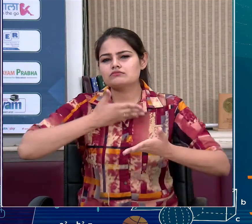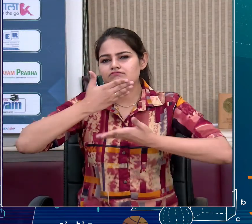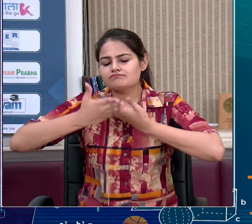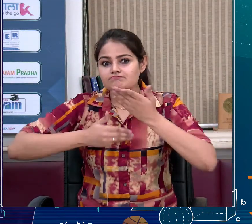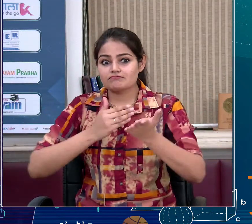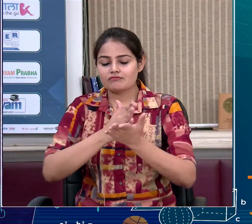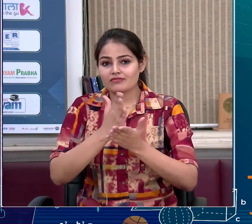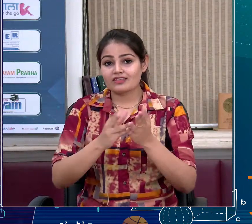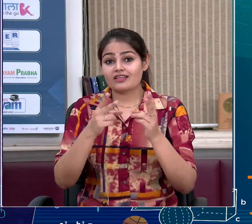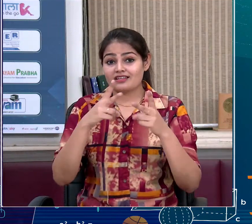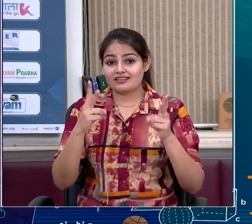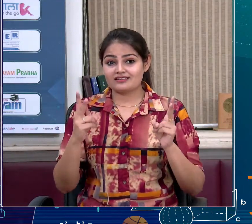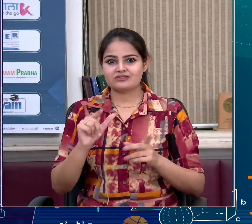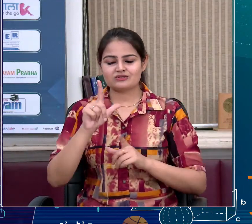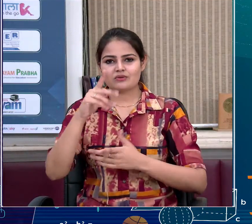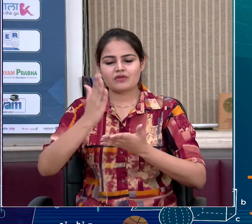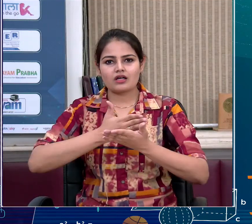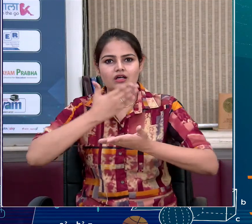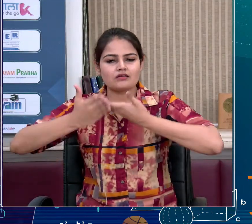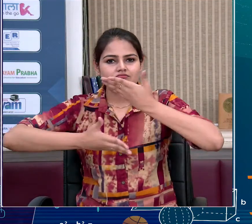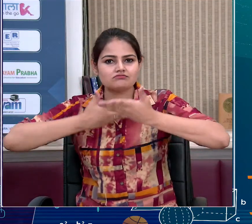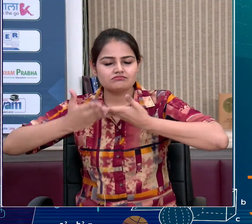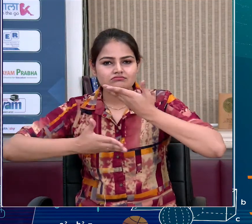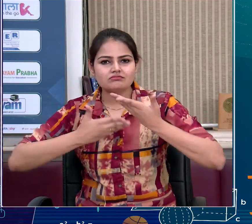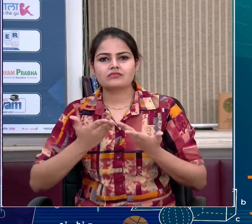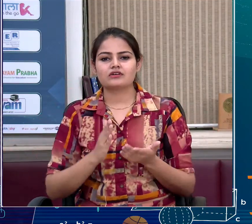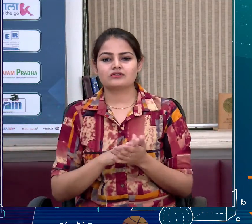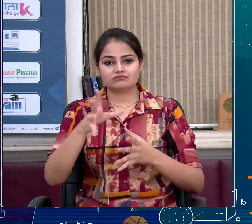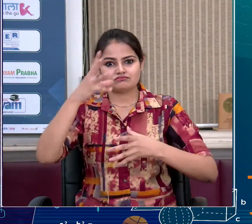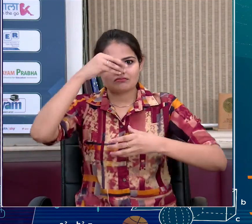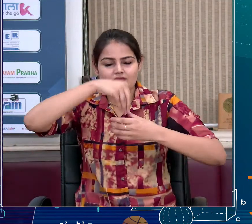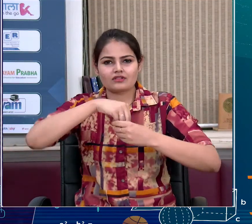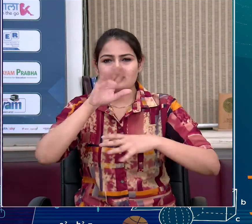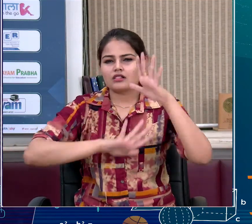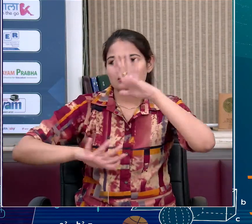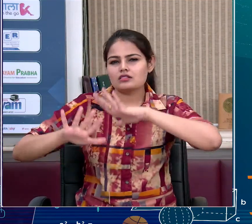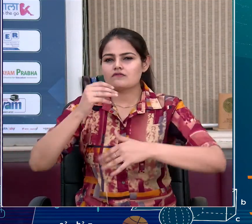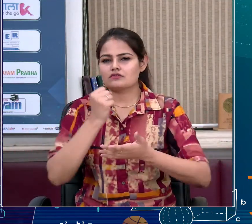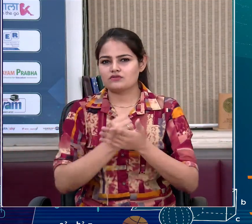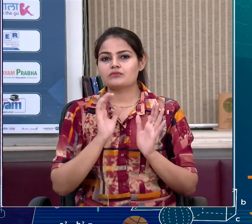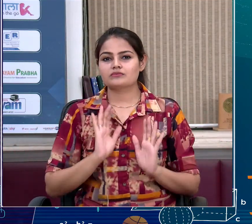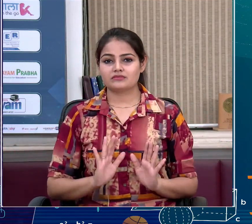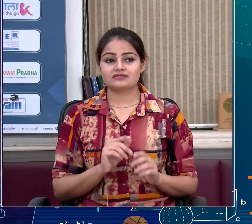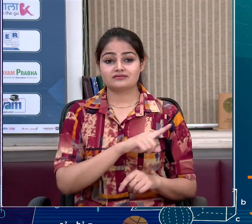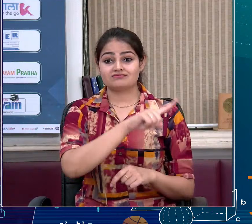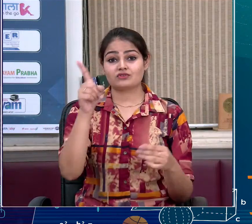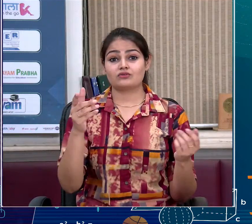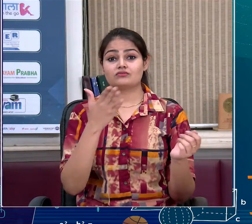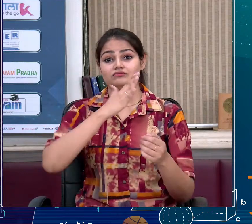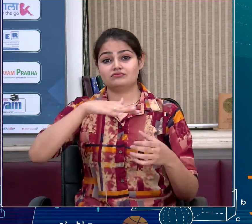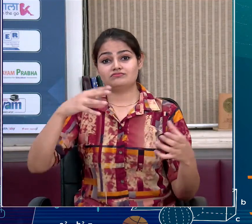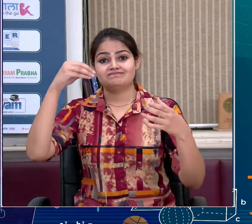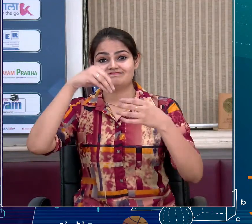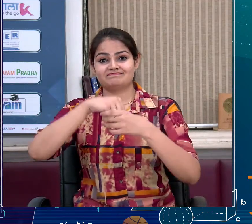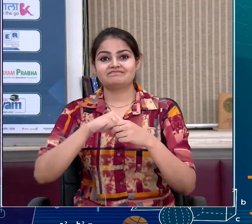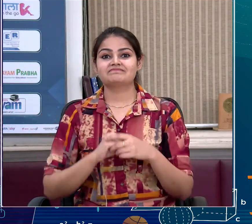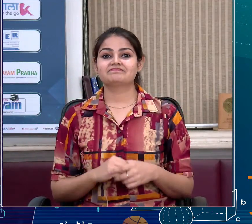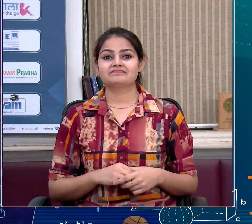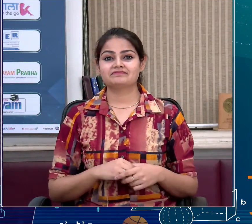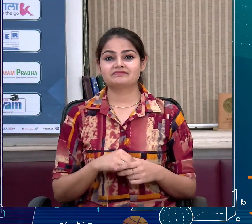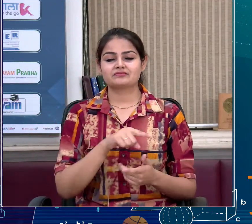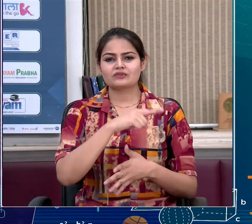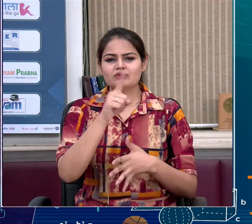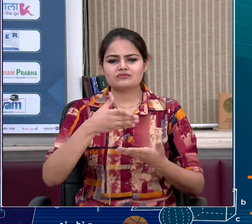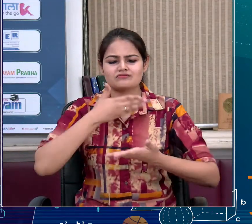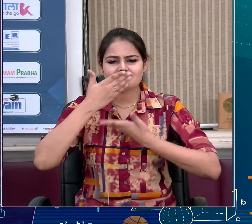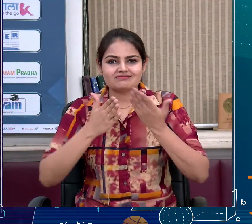actually include in your lessons, which can cater to all the children, and that serves the purpose, and it's a different way for the children as well.